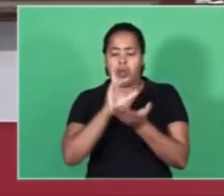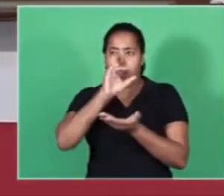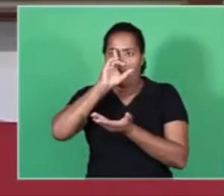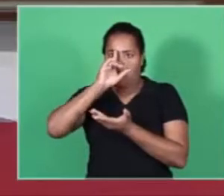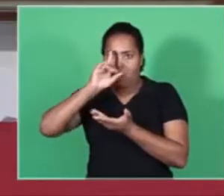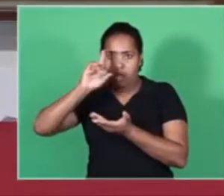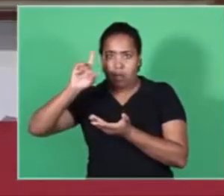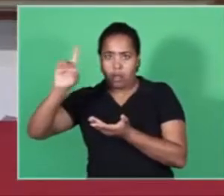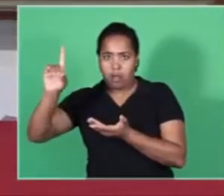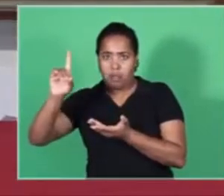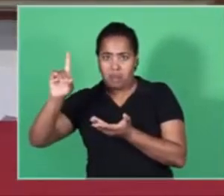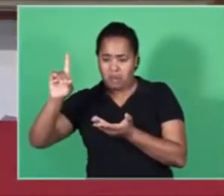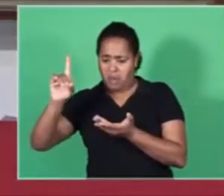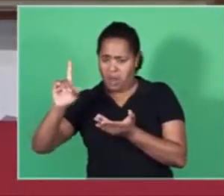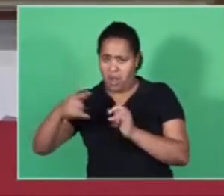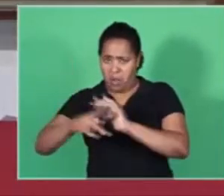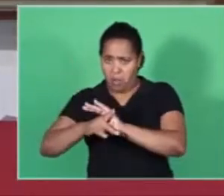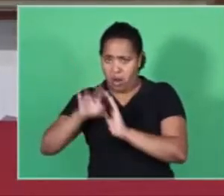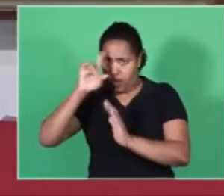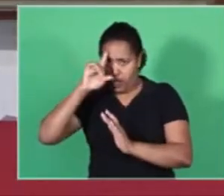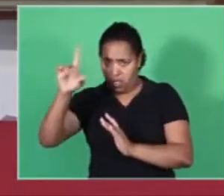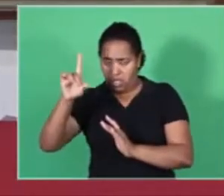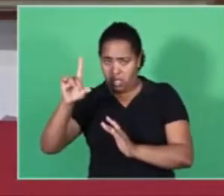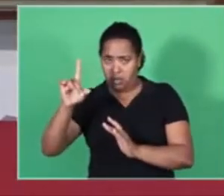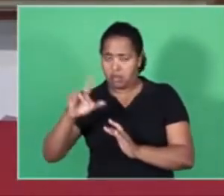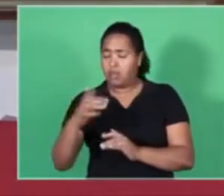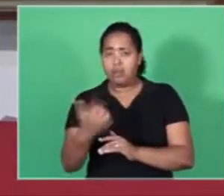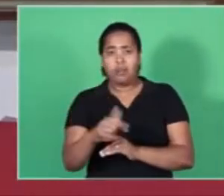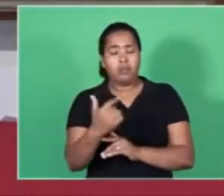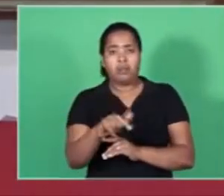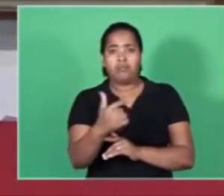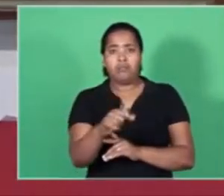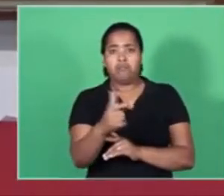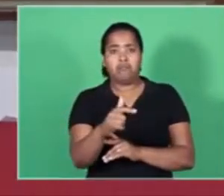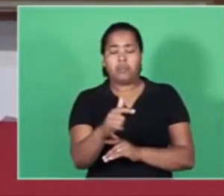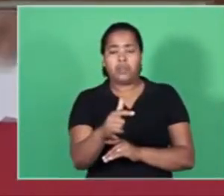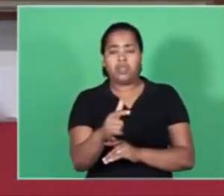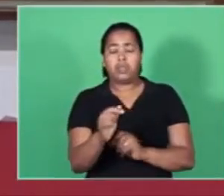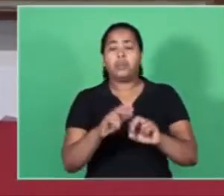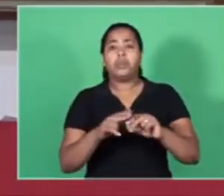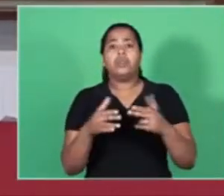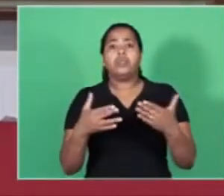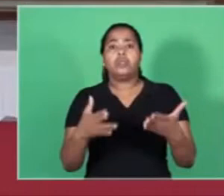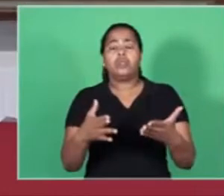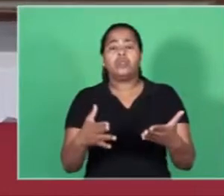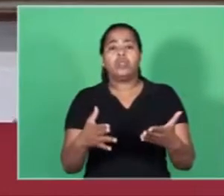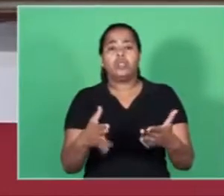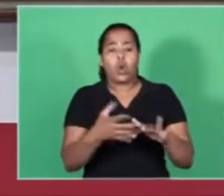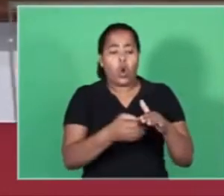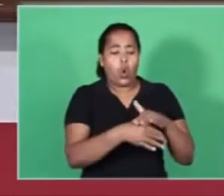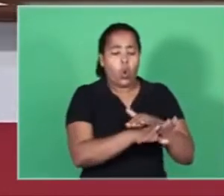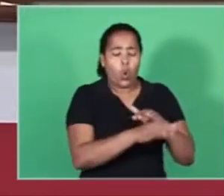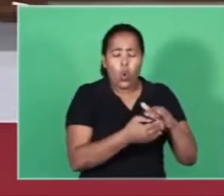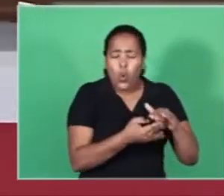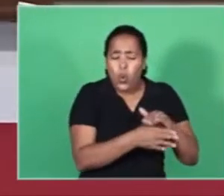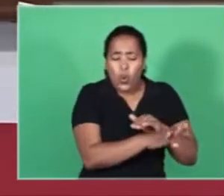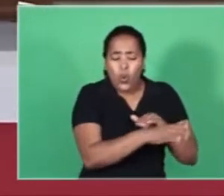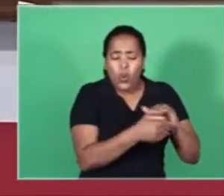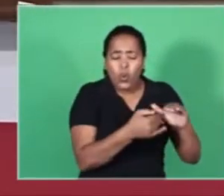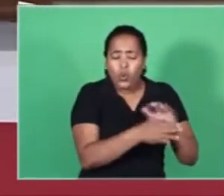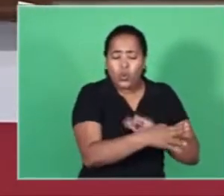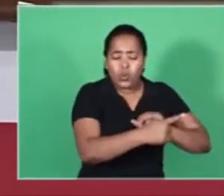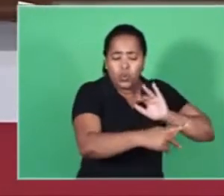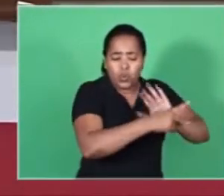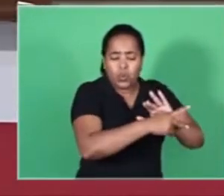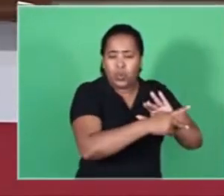Bible was not the Word of God, but it contained the Word of God. He did this because he used a